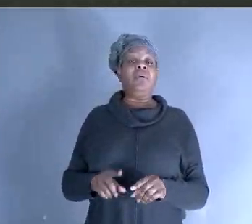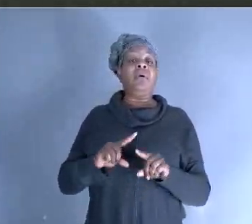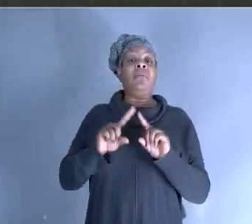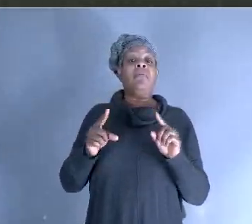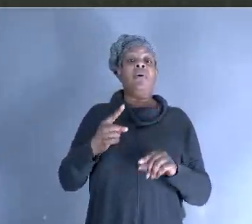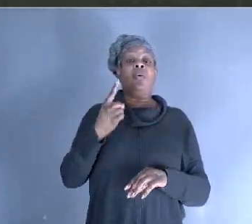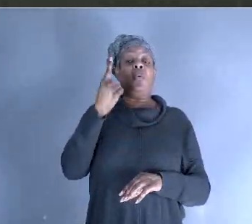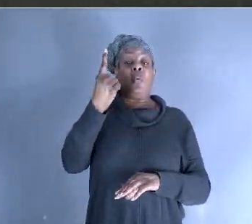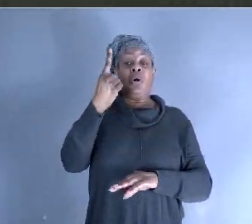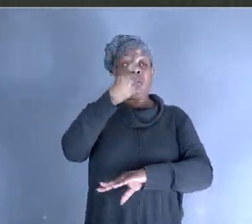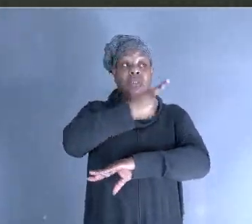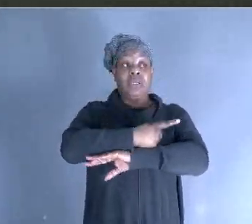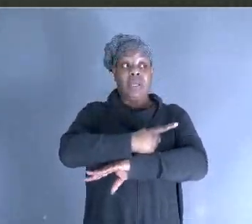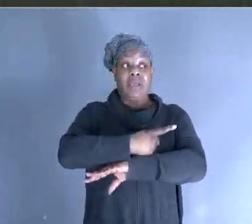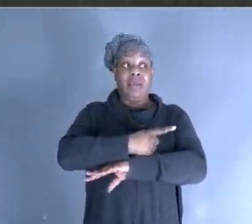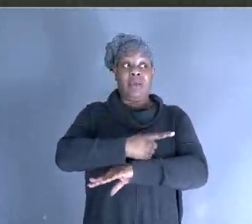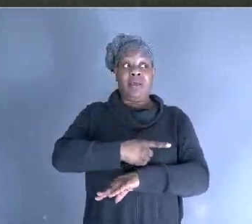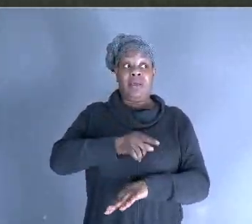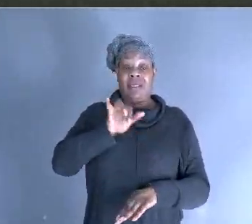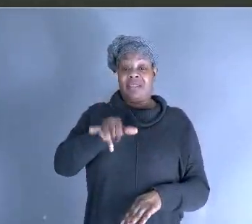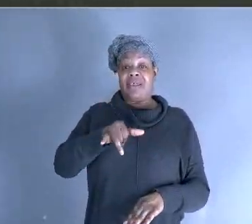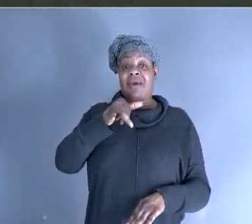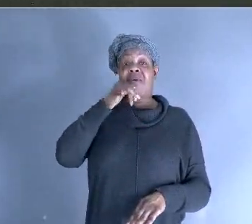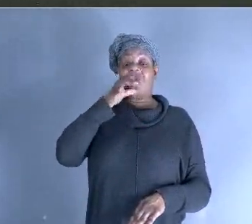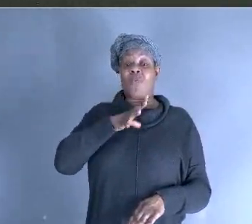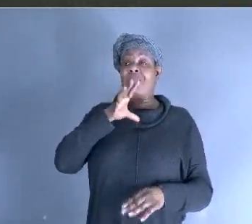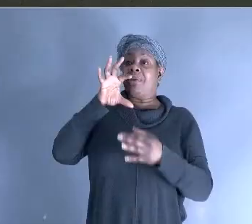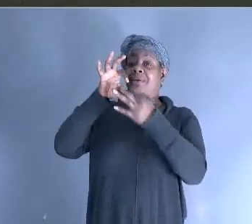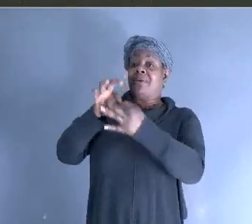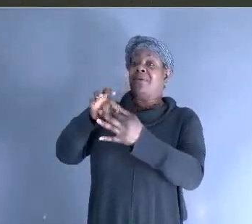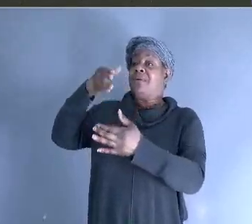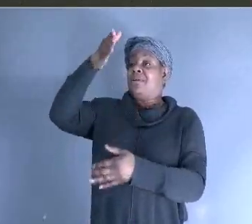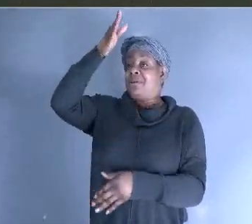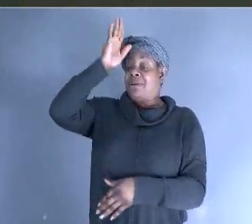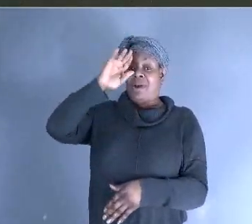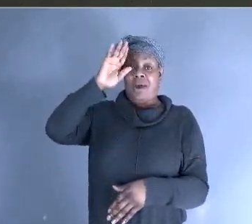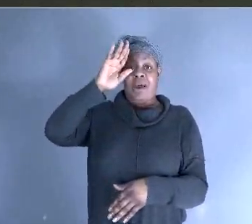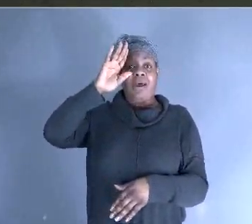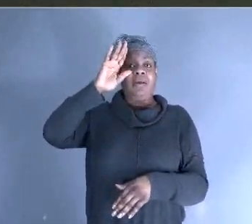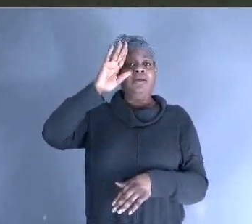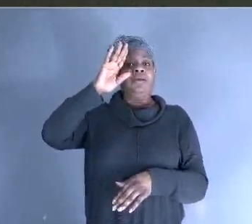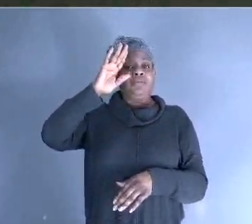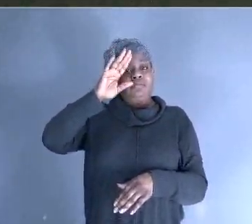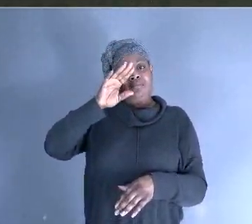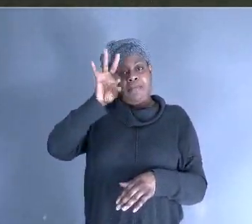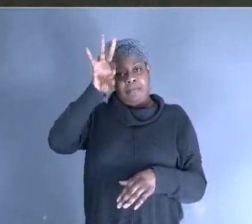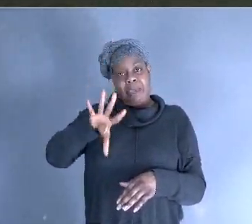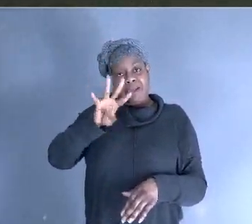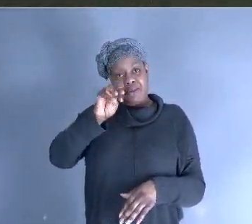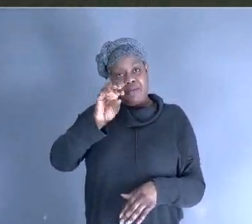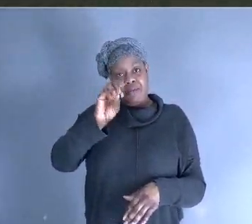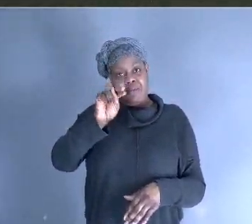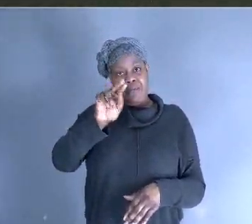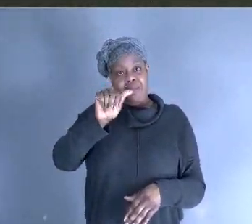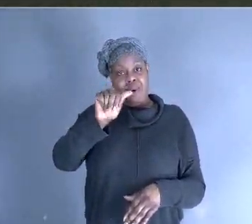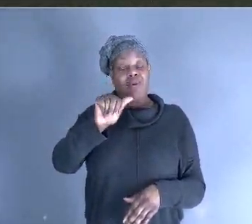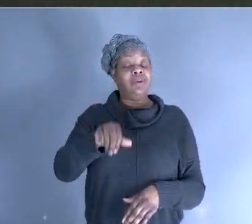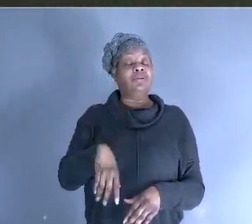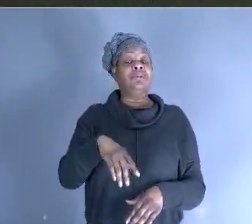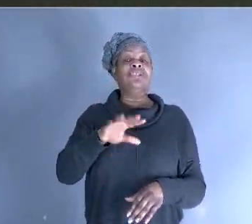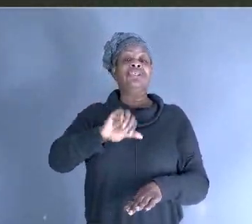who the lord had used to establish a ministry for young women and women of all generations